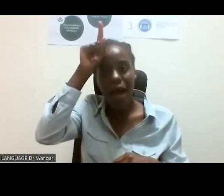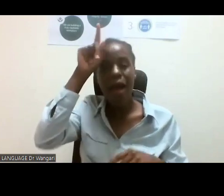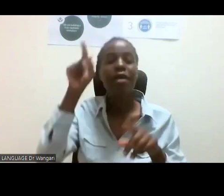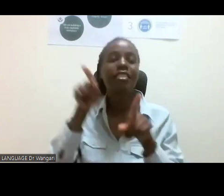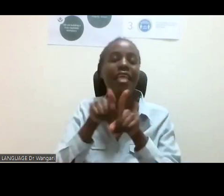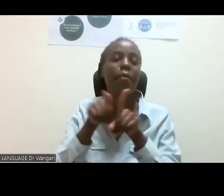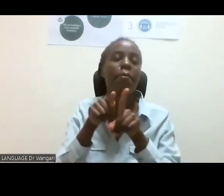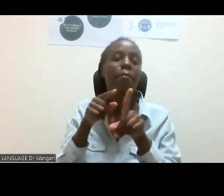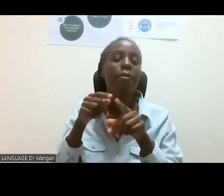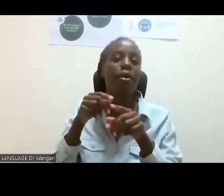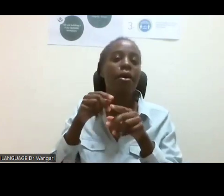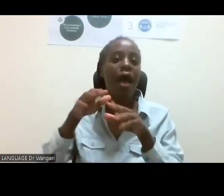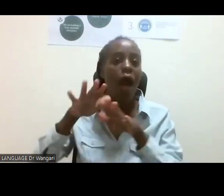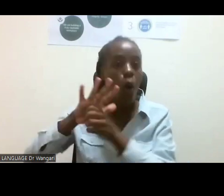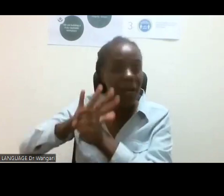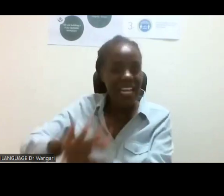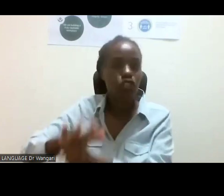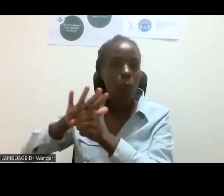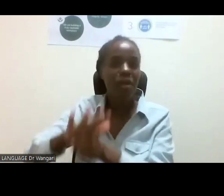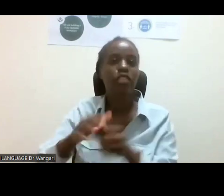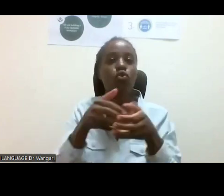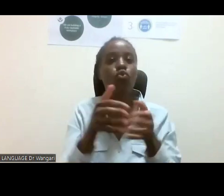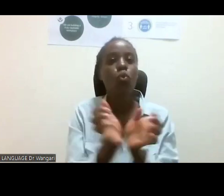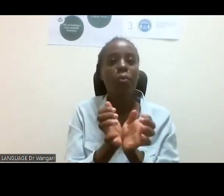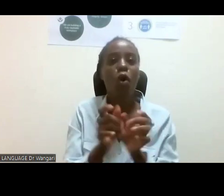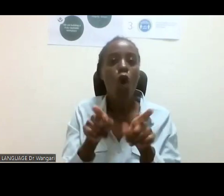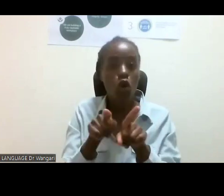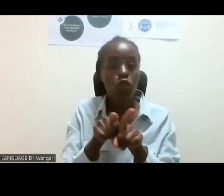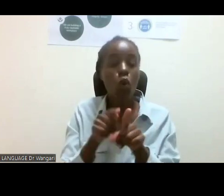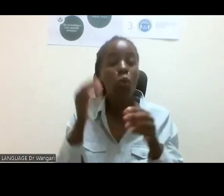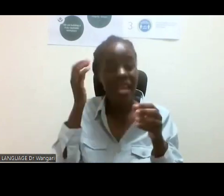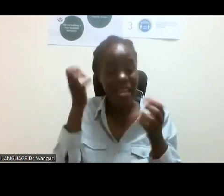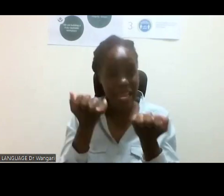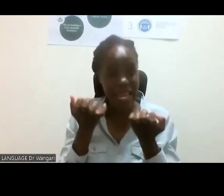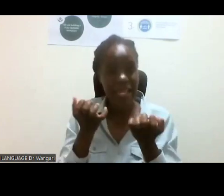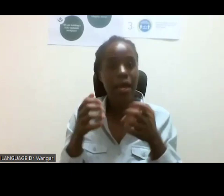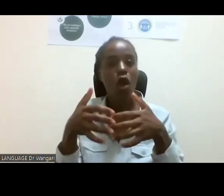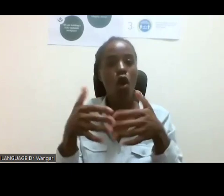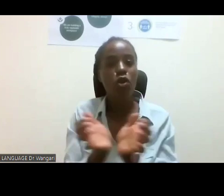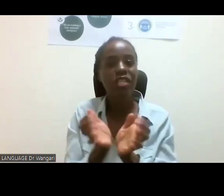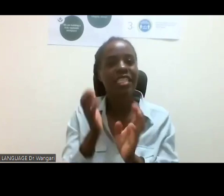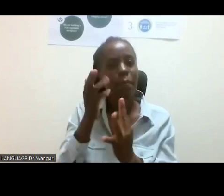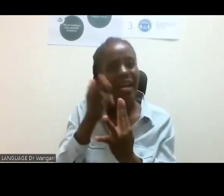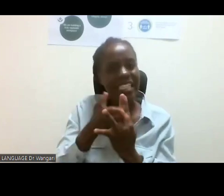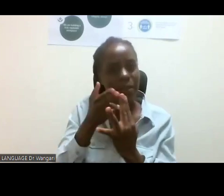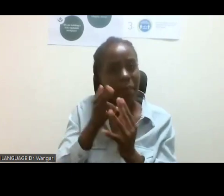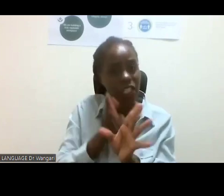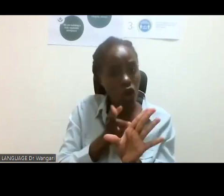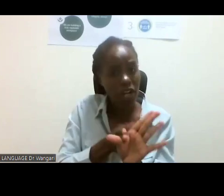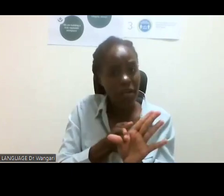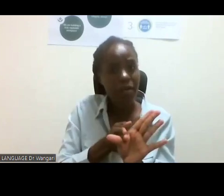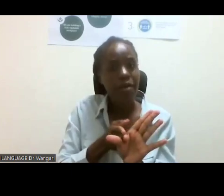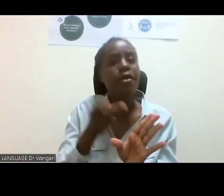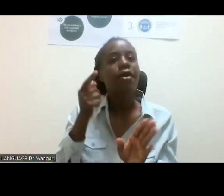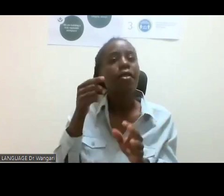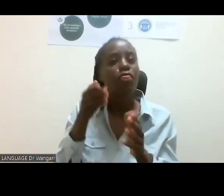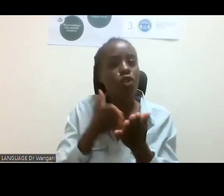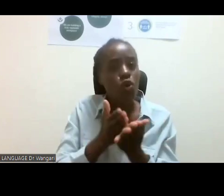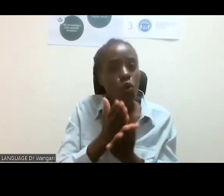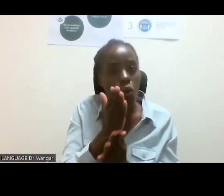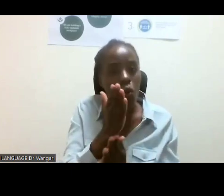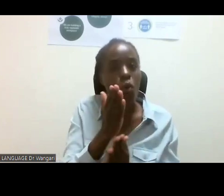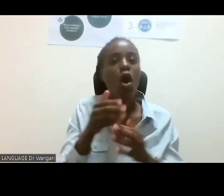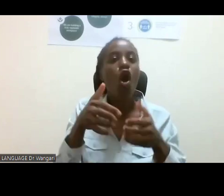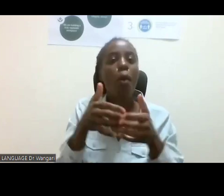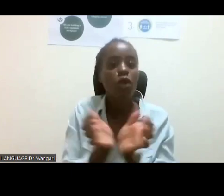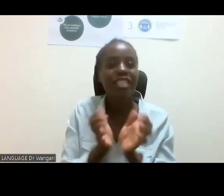areas. Community-led and people participation strategies are needed for ownership and sustainability of strategies and interventions. Let